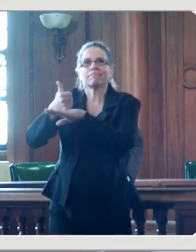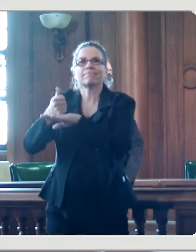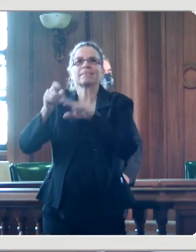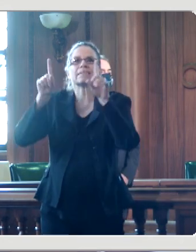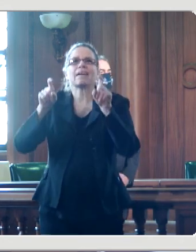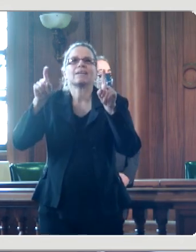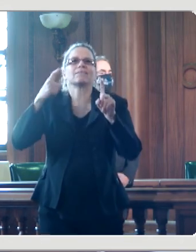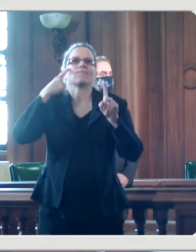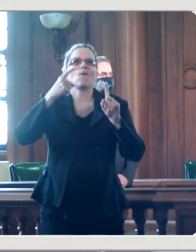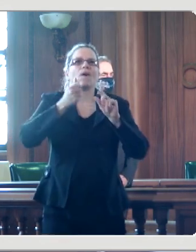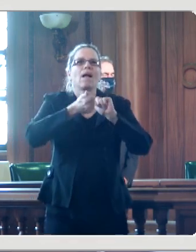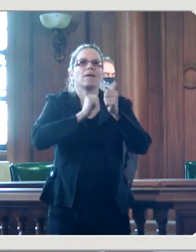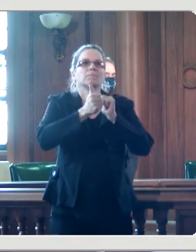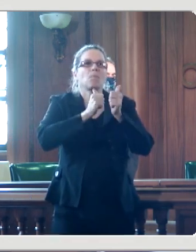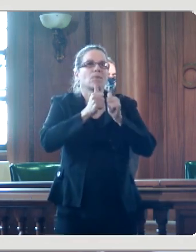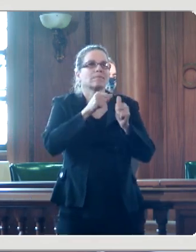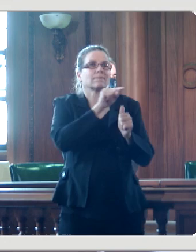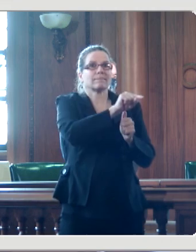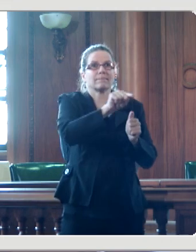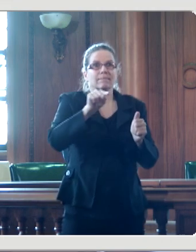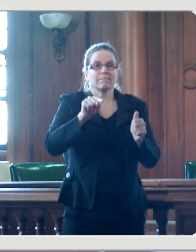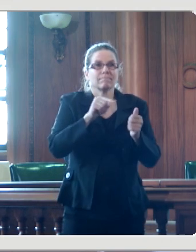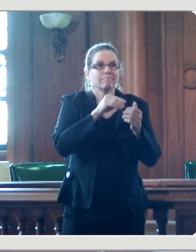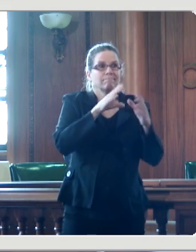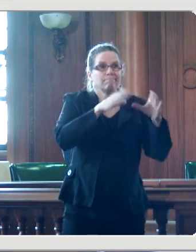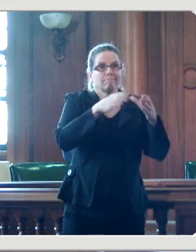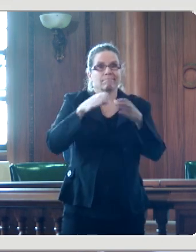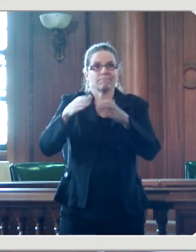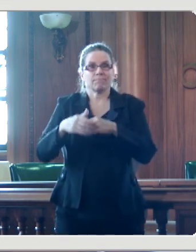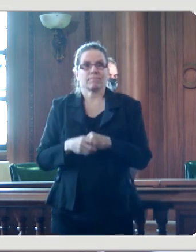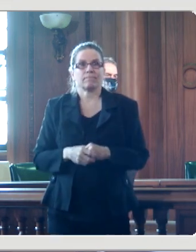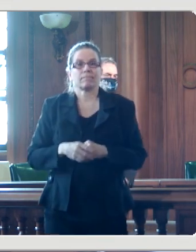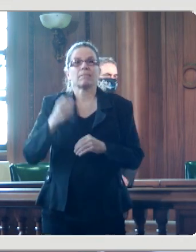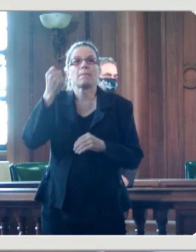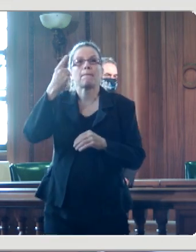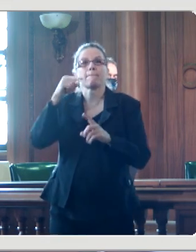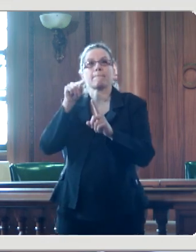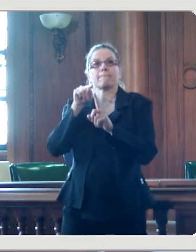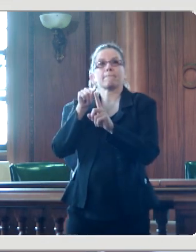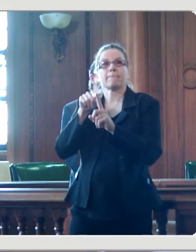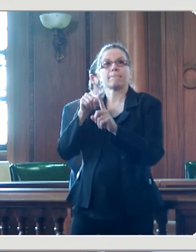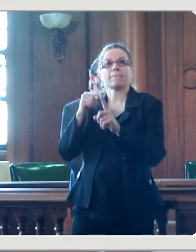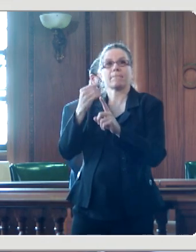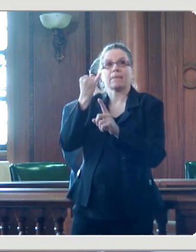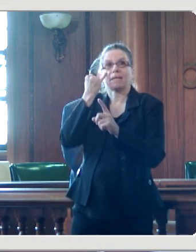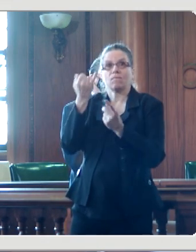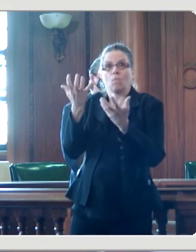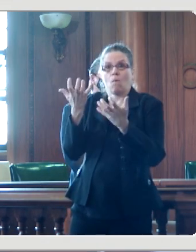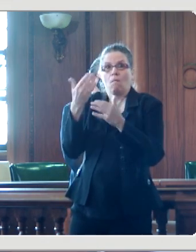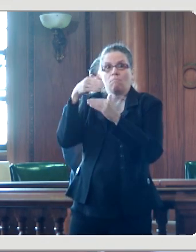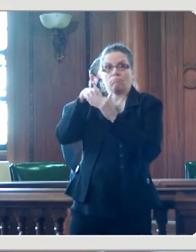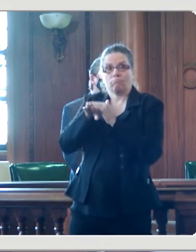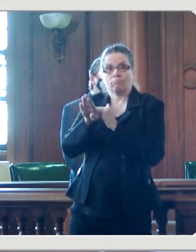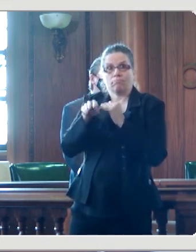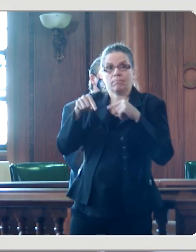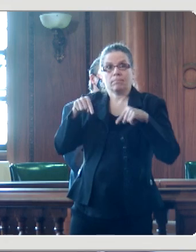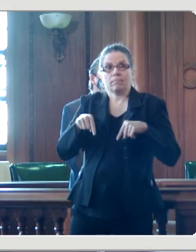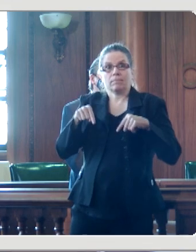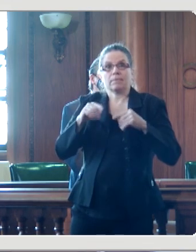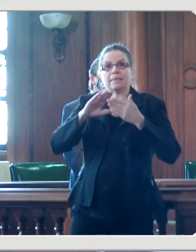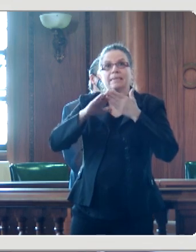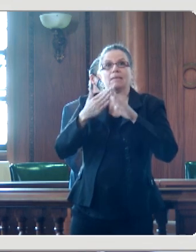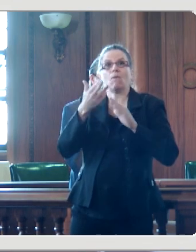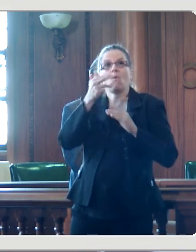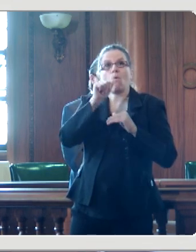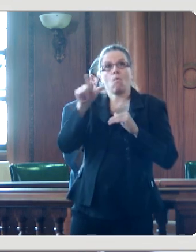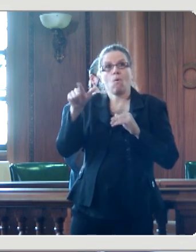for appointments here at this building, at City Hall or Tapley Street, please reschedule your appointment if you're not feeling well.